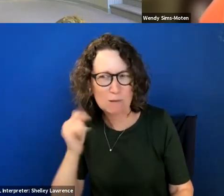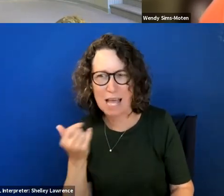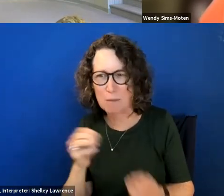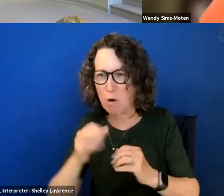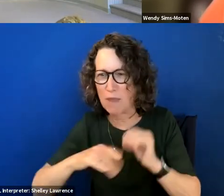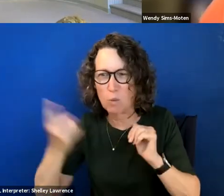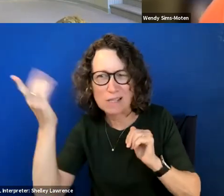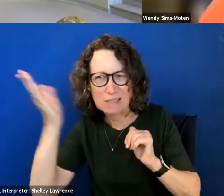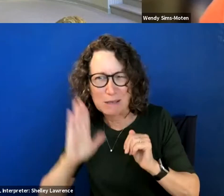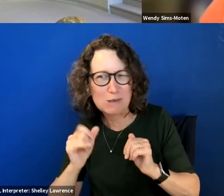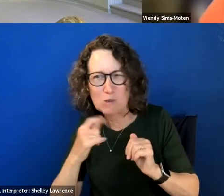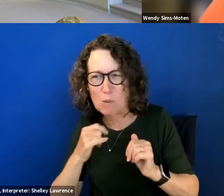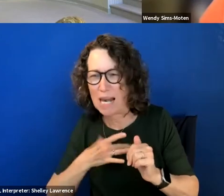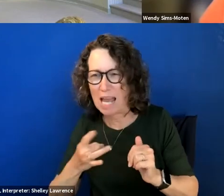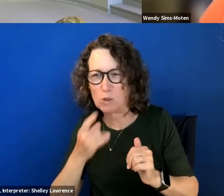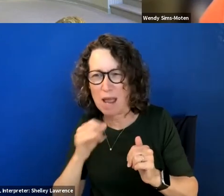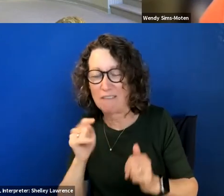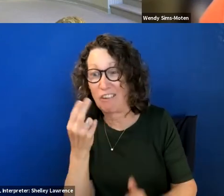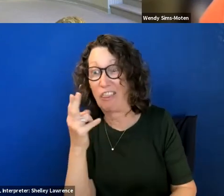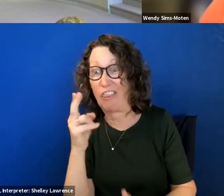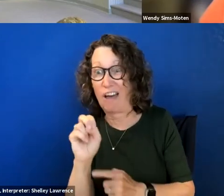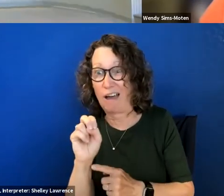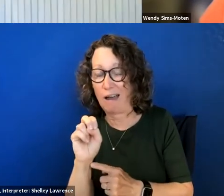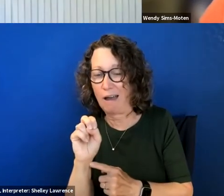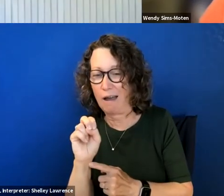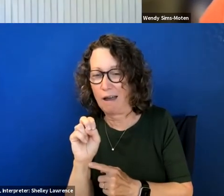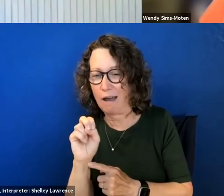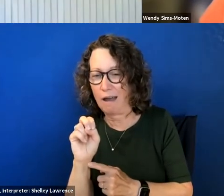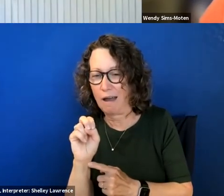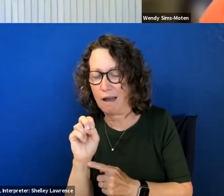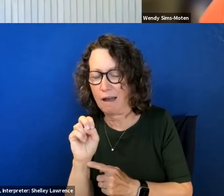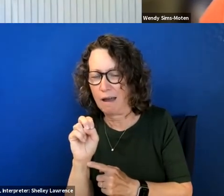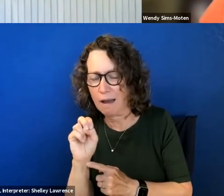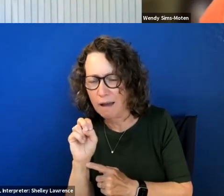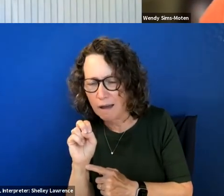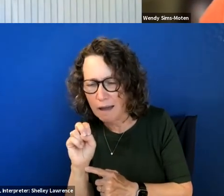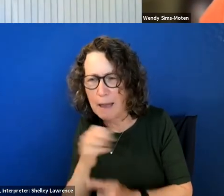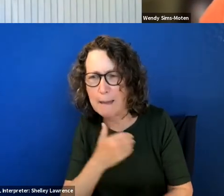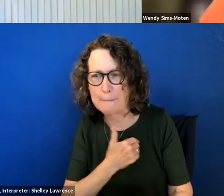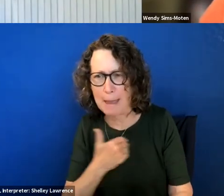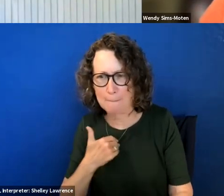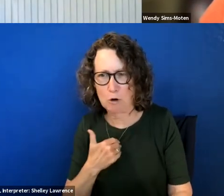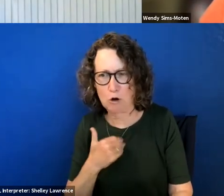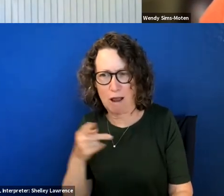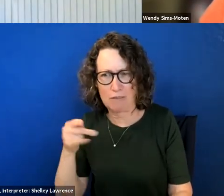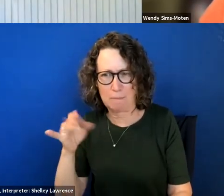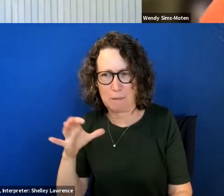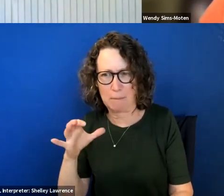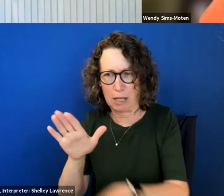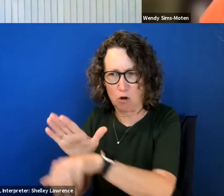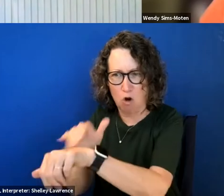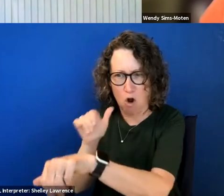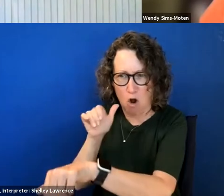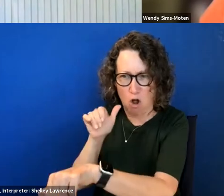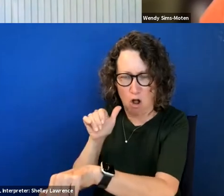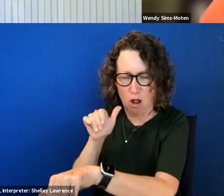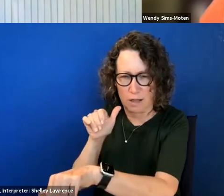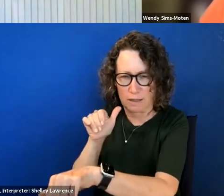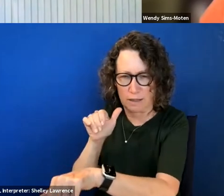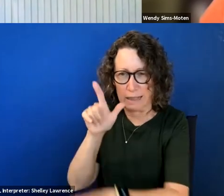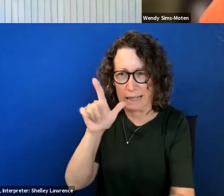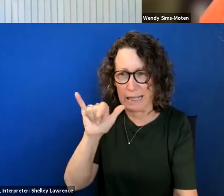one speaker, so I'd like to have the, that's the problem. They're using fear member of the public that has been called on,